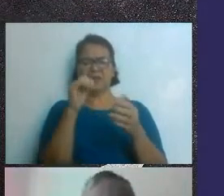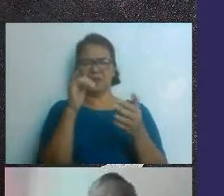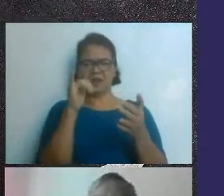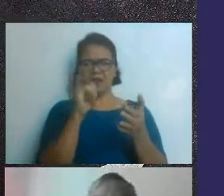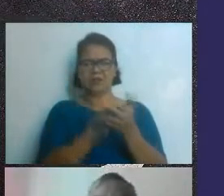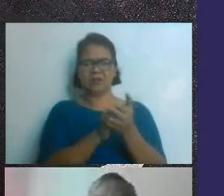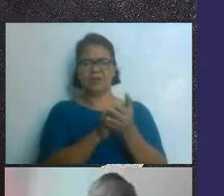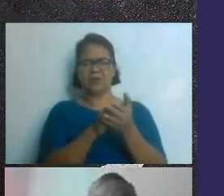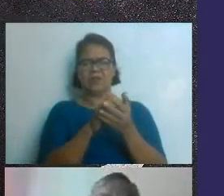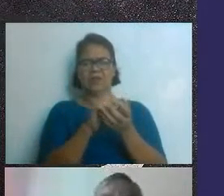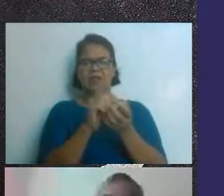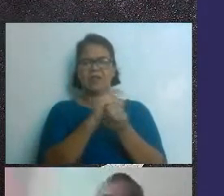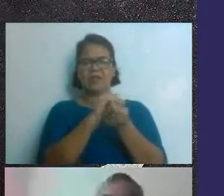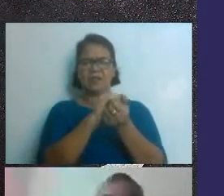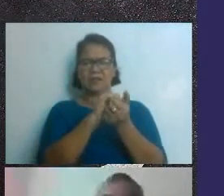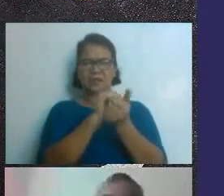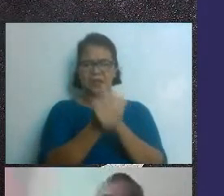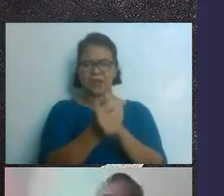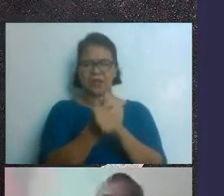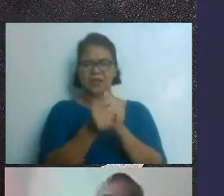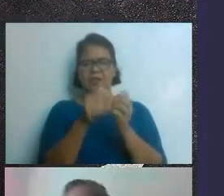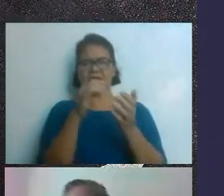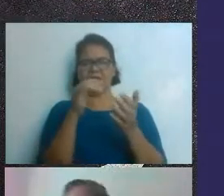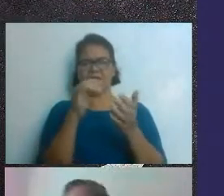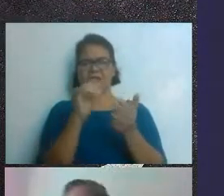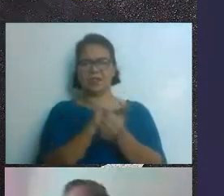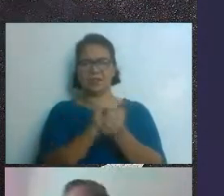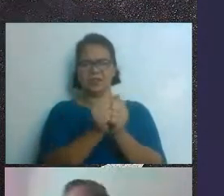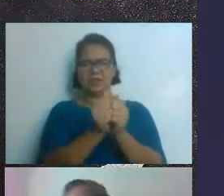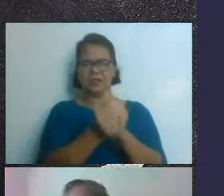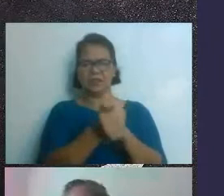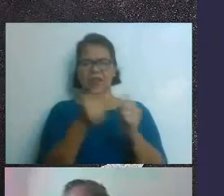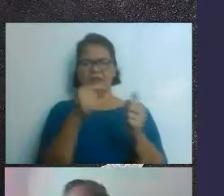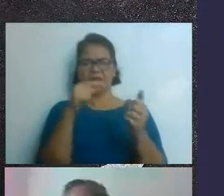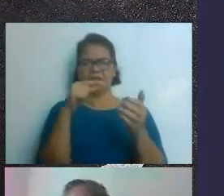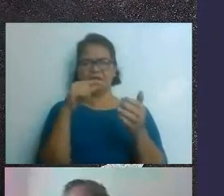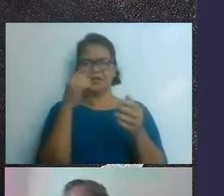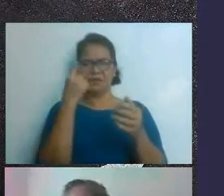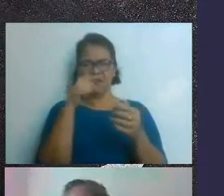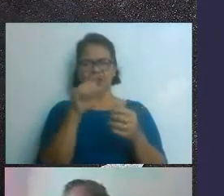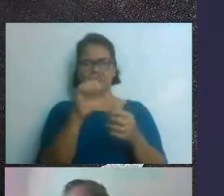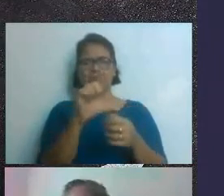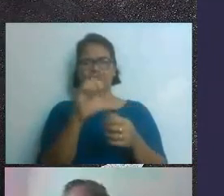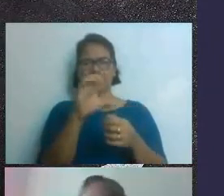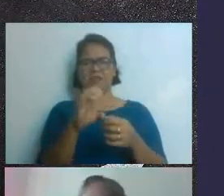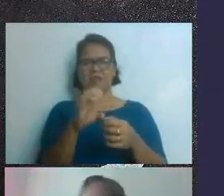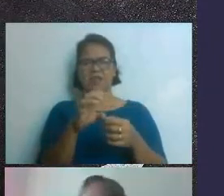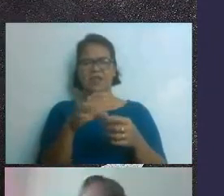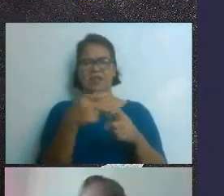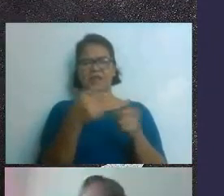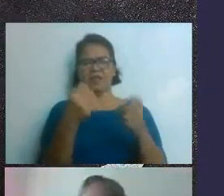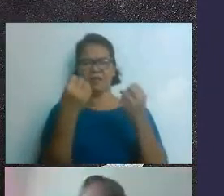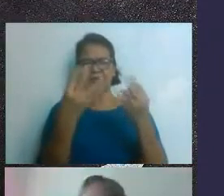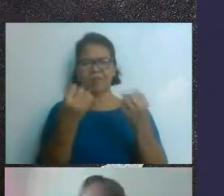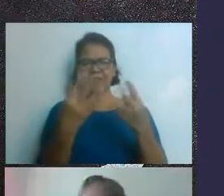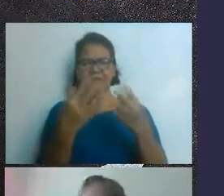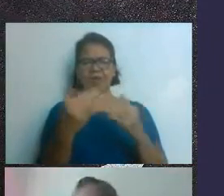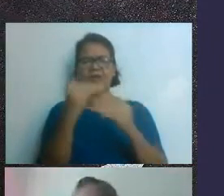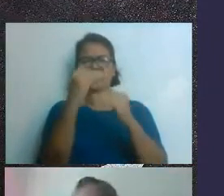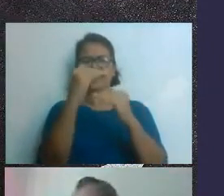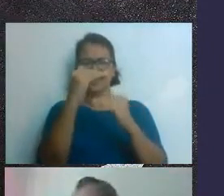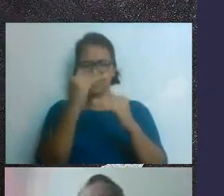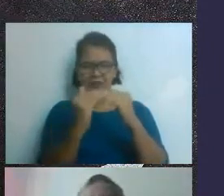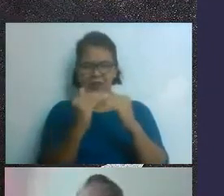learning areas in terms of the competencies. Sa isang slide, parang ganyan din, just to show you in